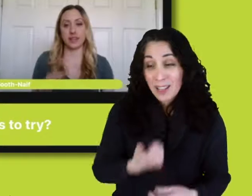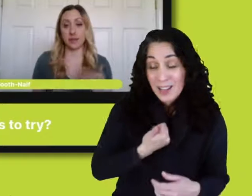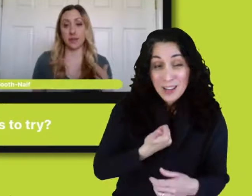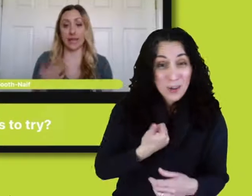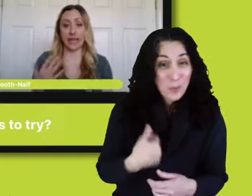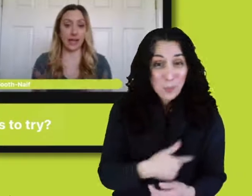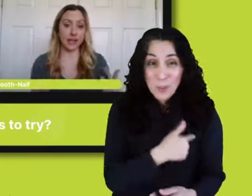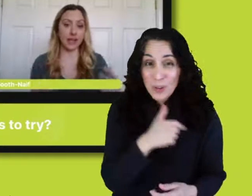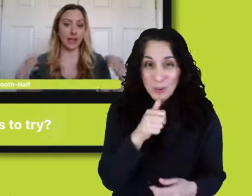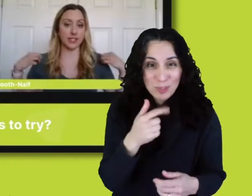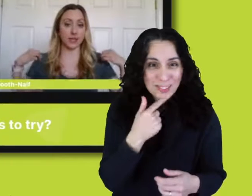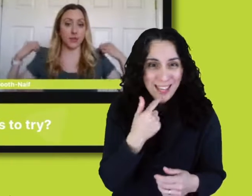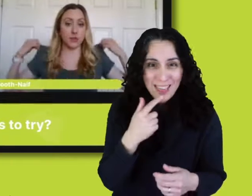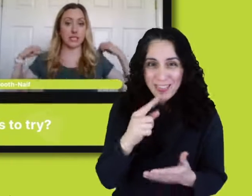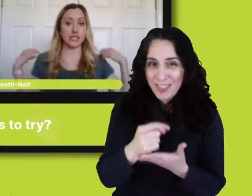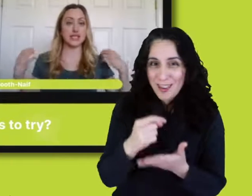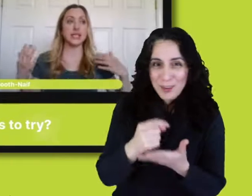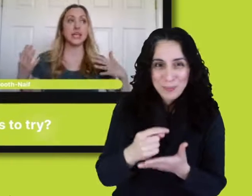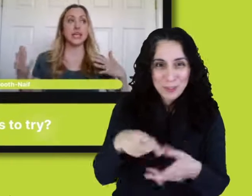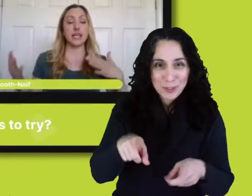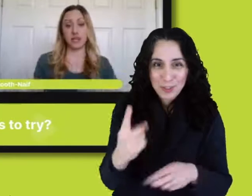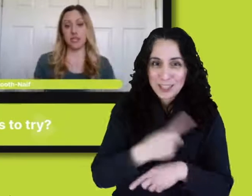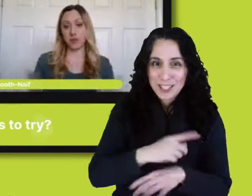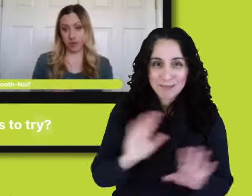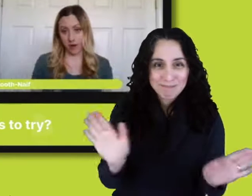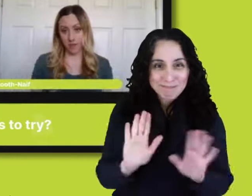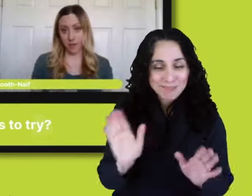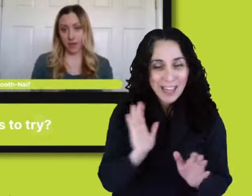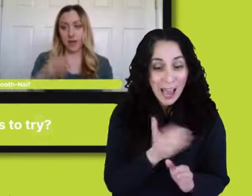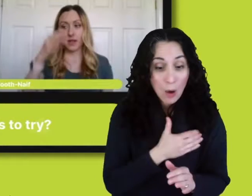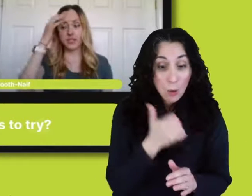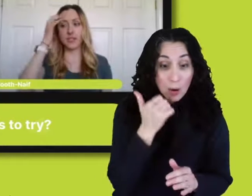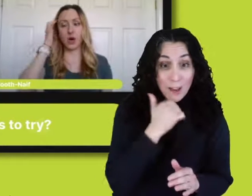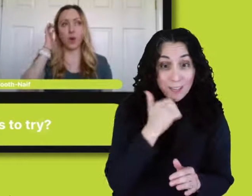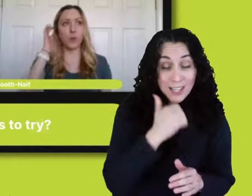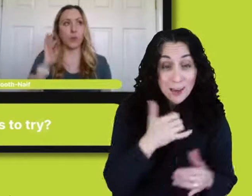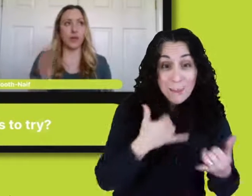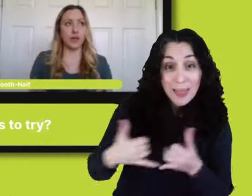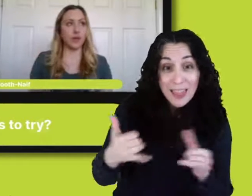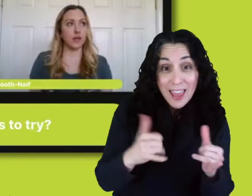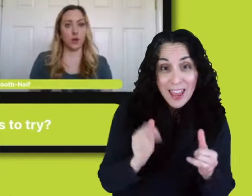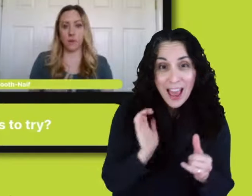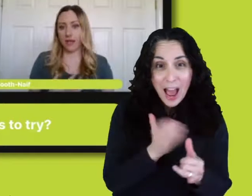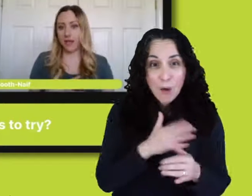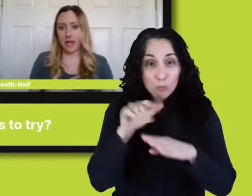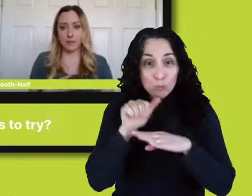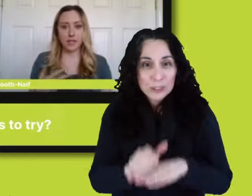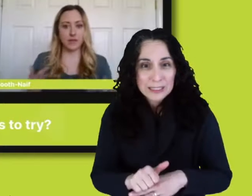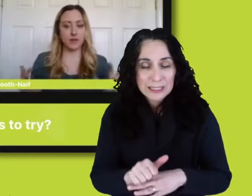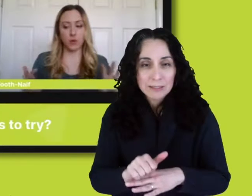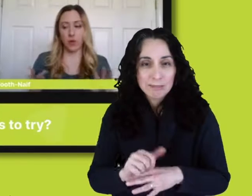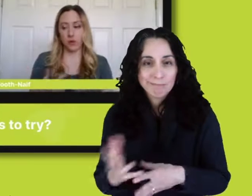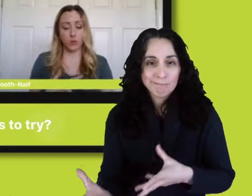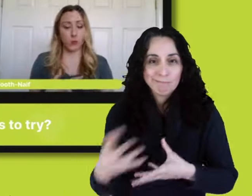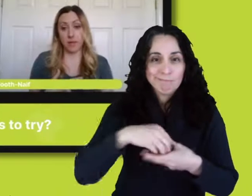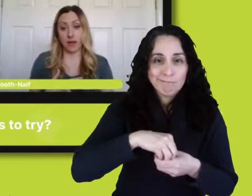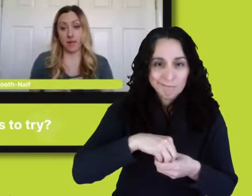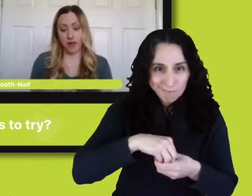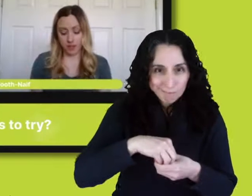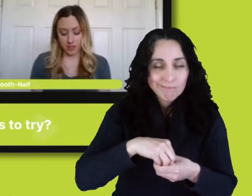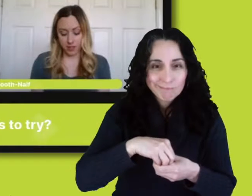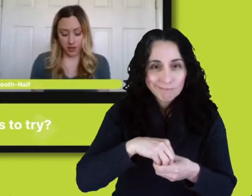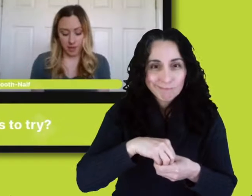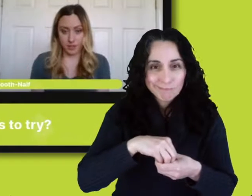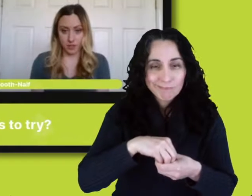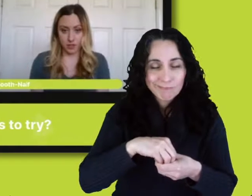our daily play and our daily routines into therapy. So we make it adaptive and we make